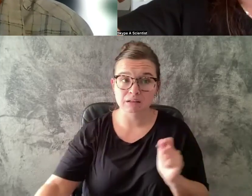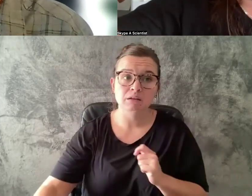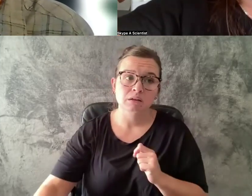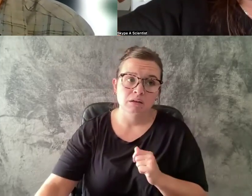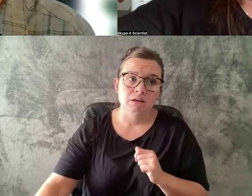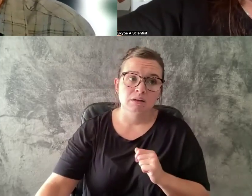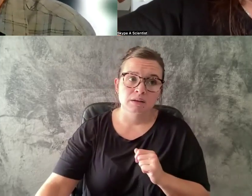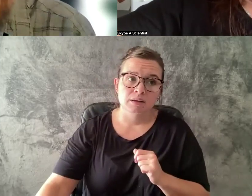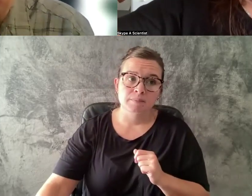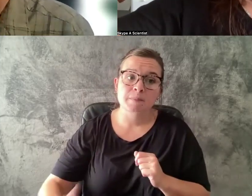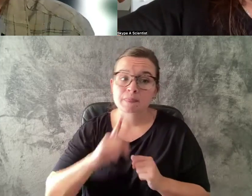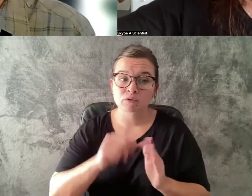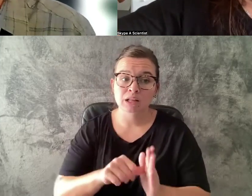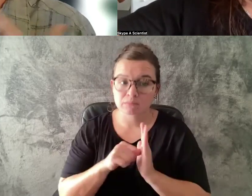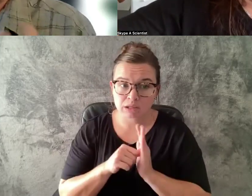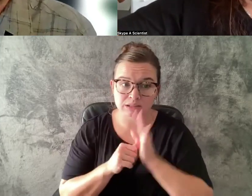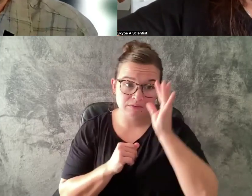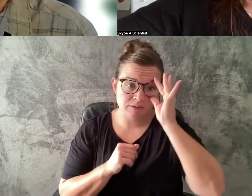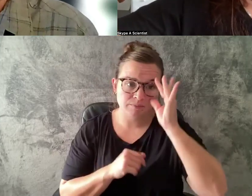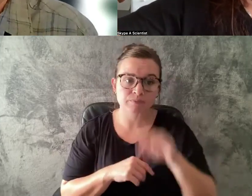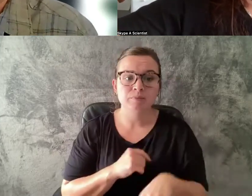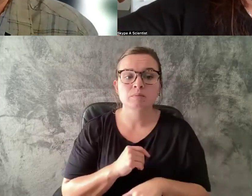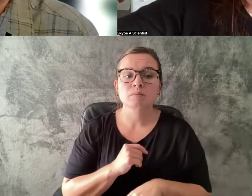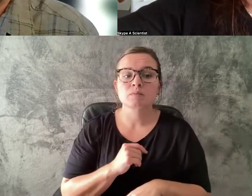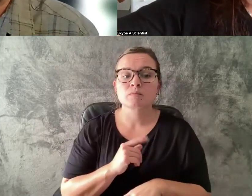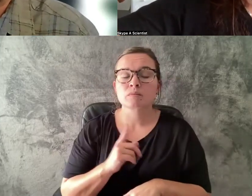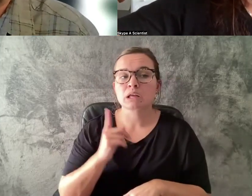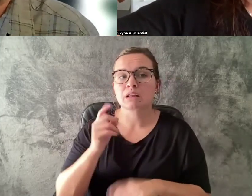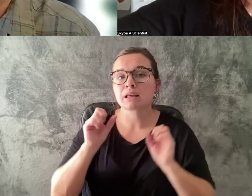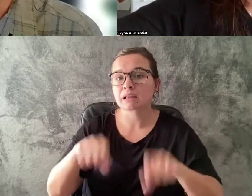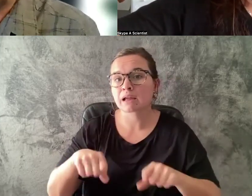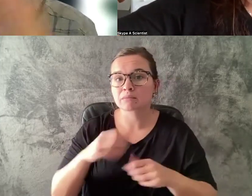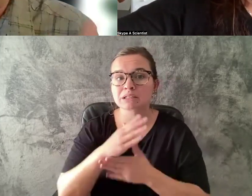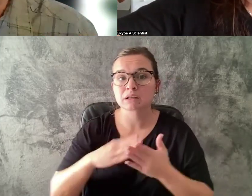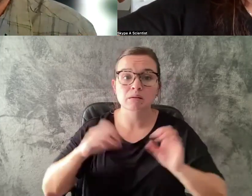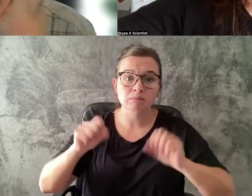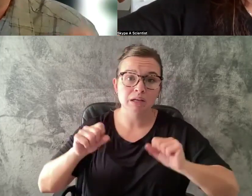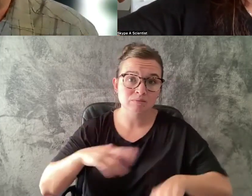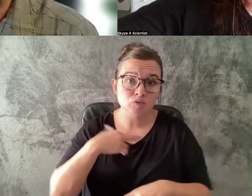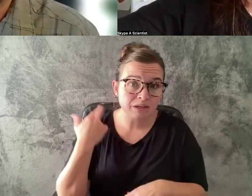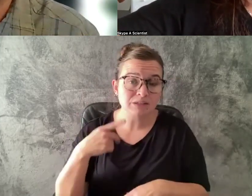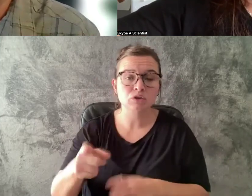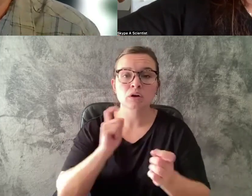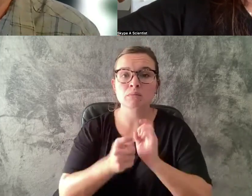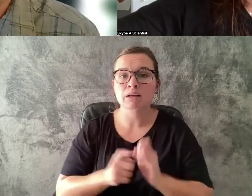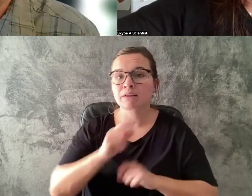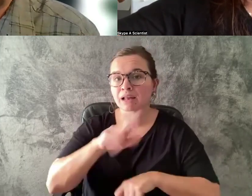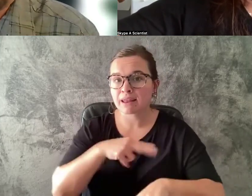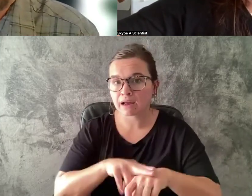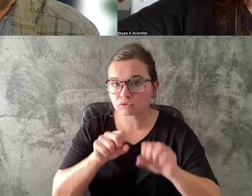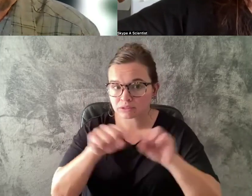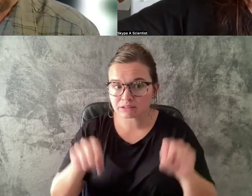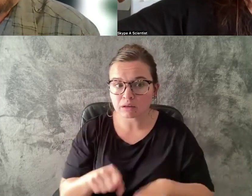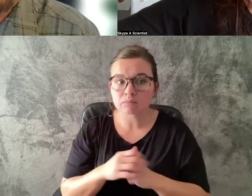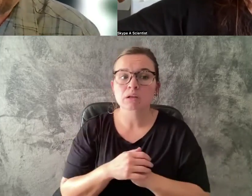impressive. Um, and there can be some potential risks. You are modifying natural systems in